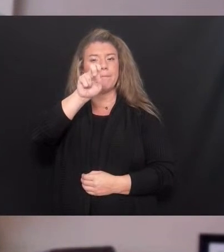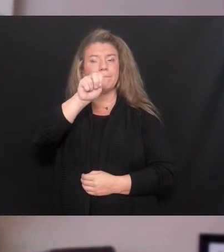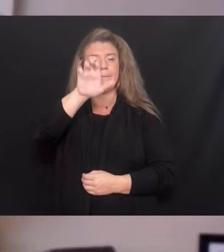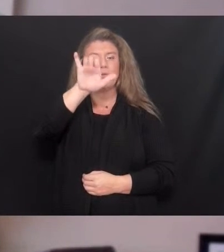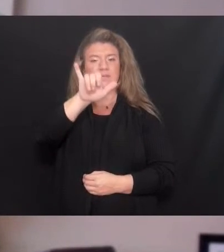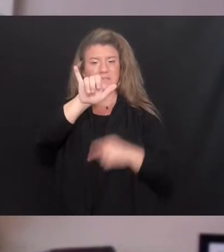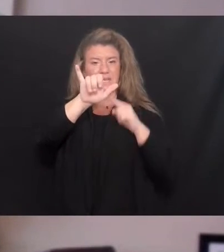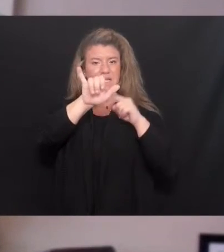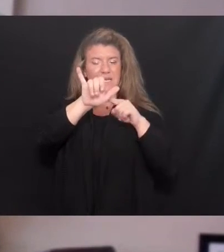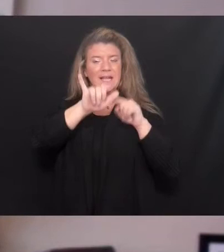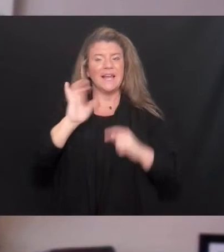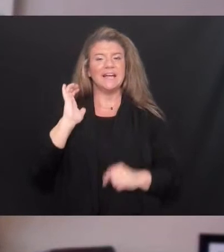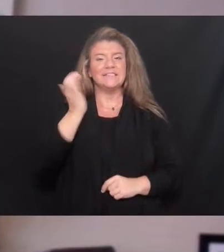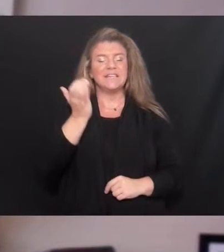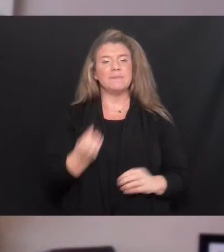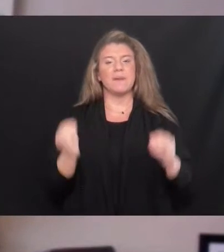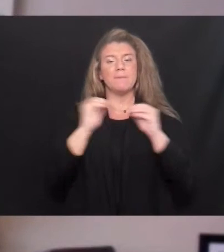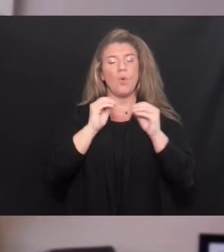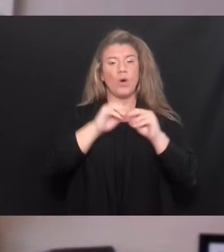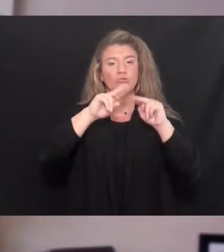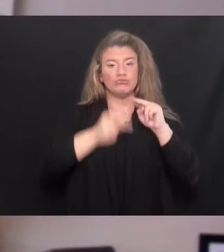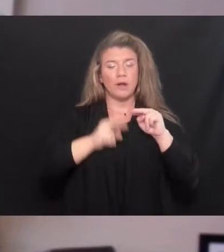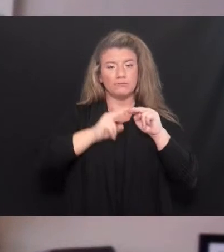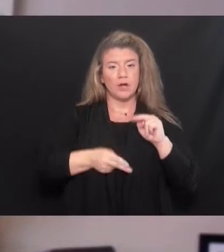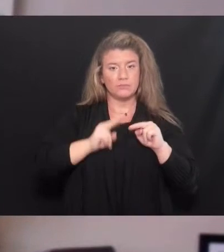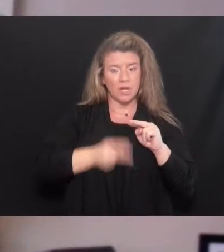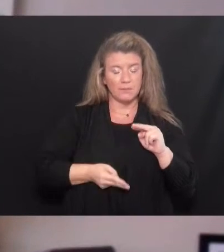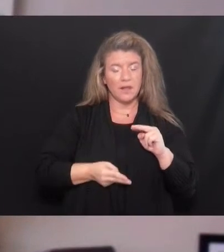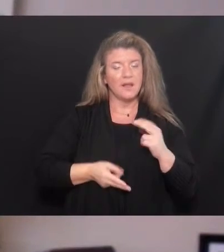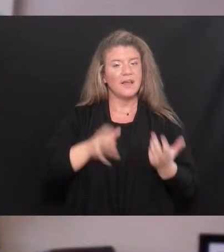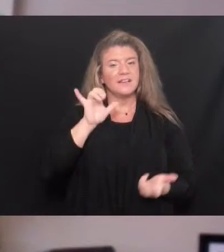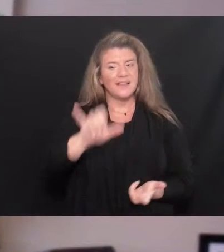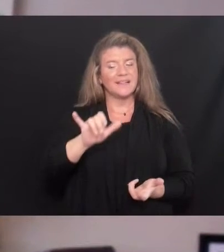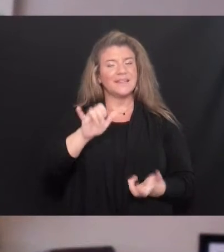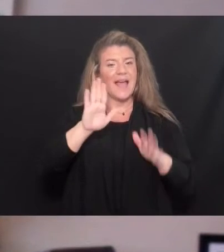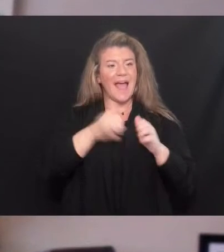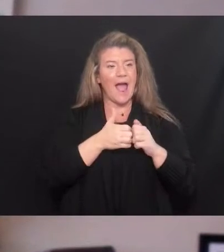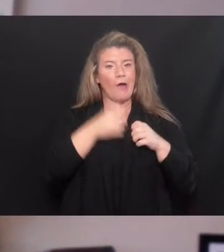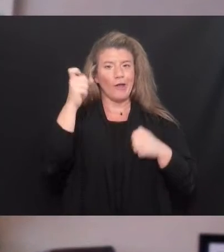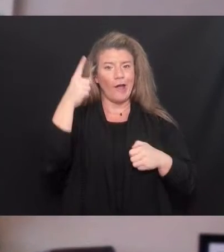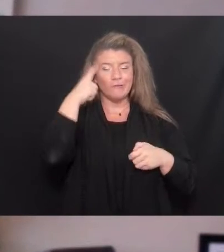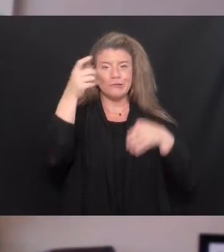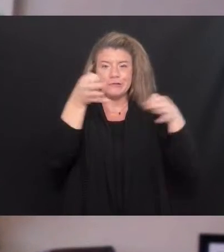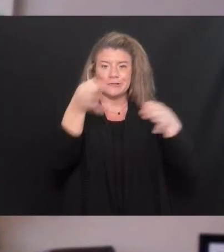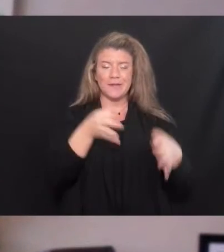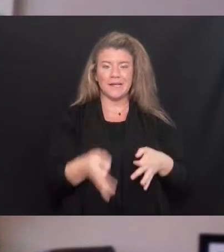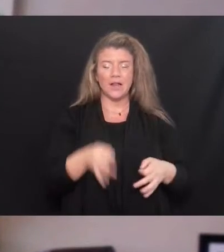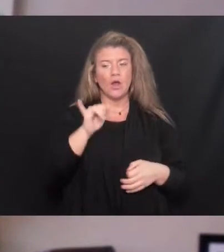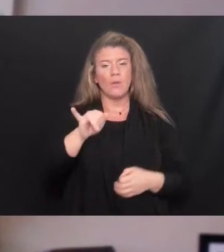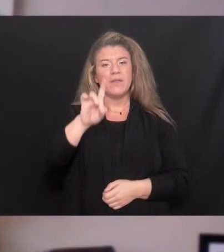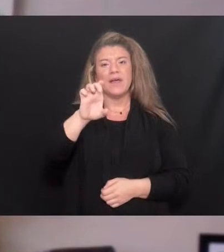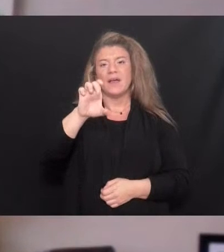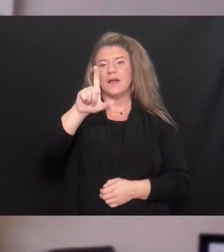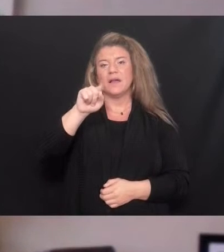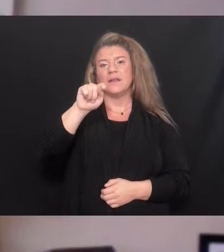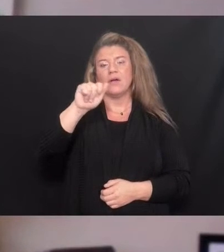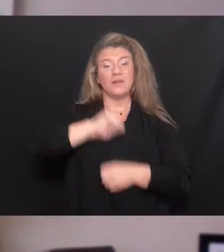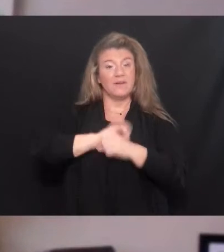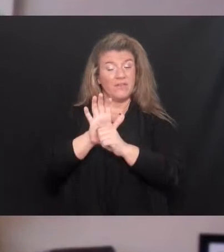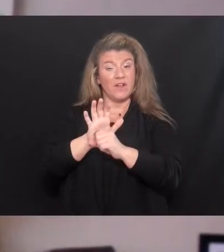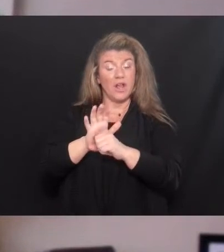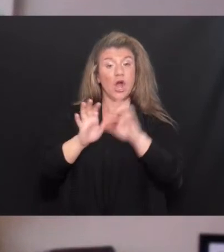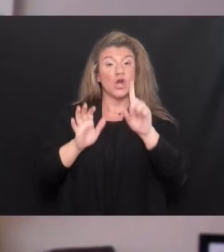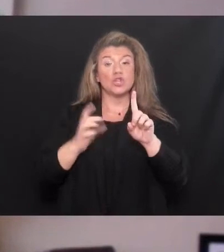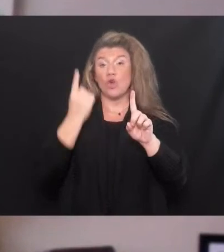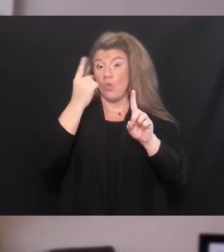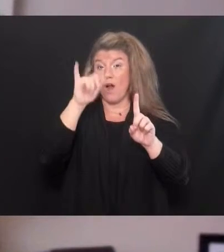steeper drop, and that's particularly relevant, as the governor just communicated, with the Delta variant. So one of the